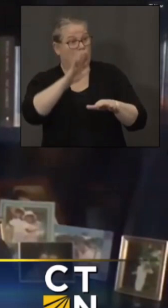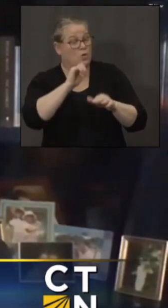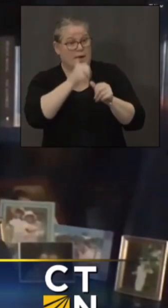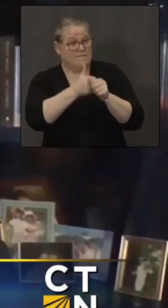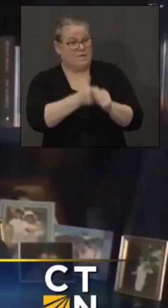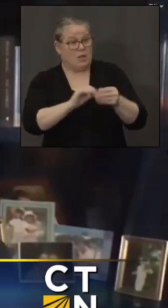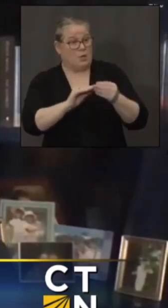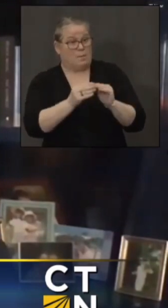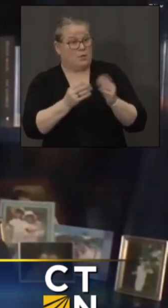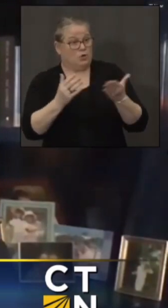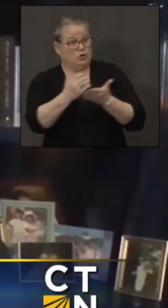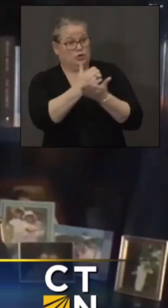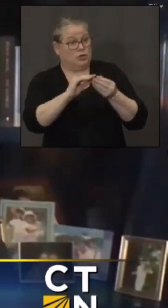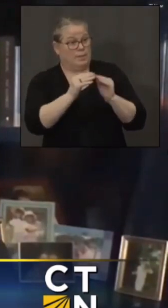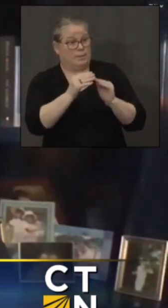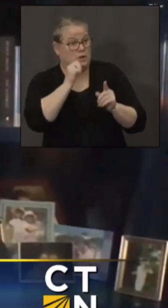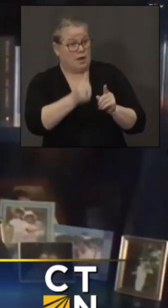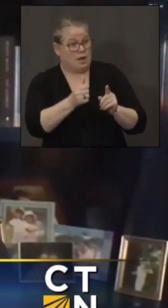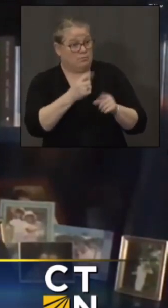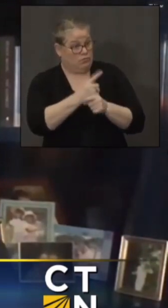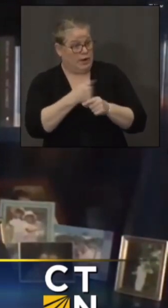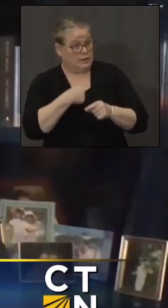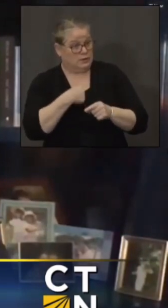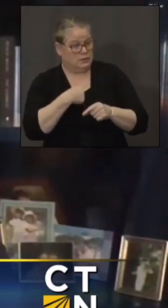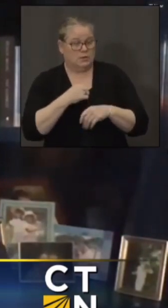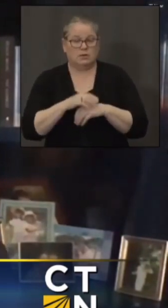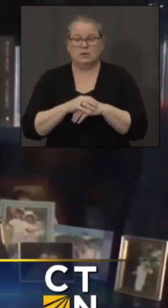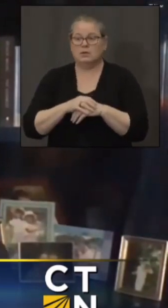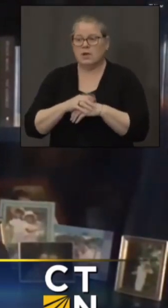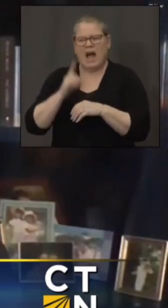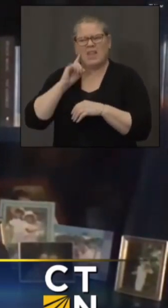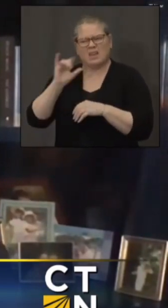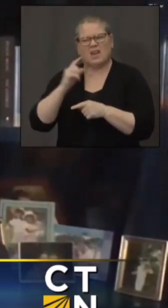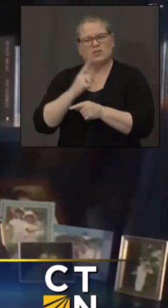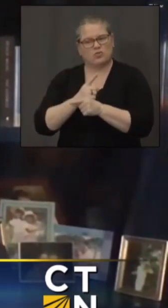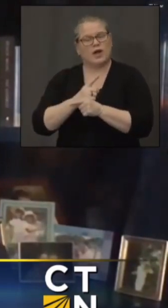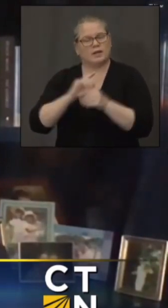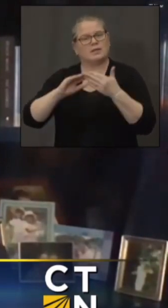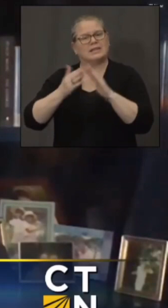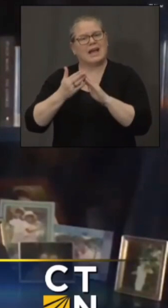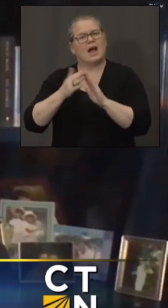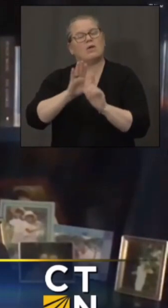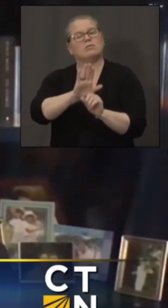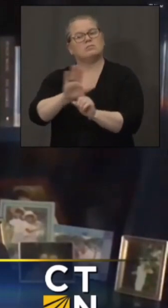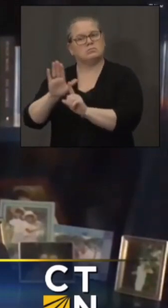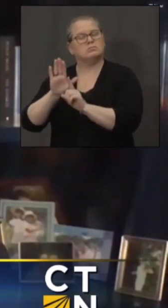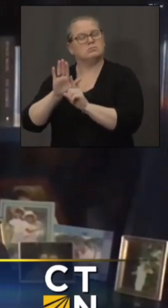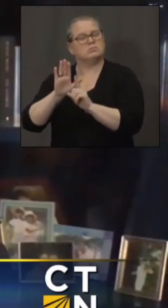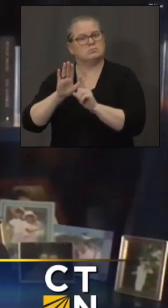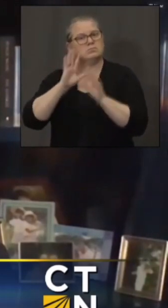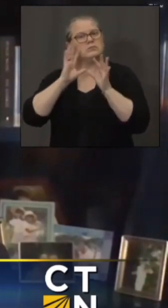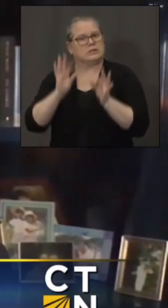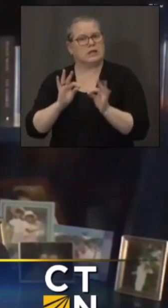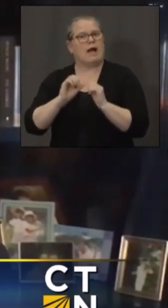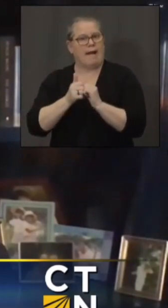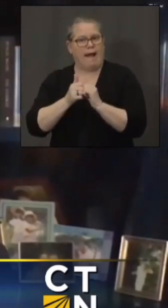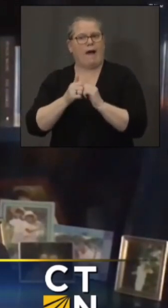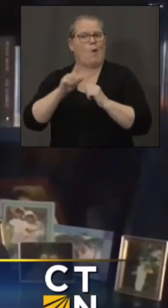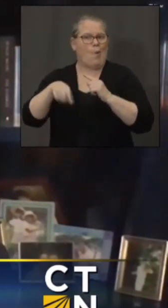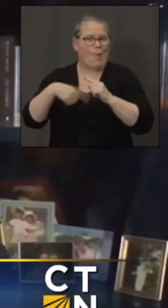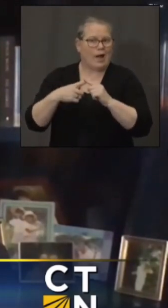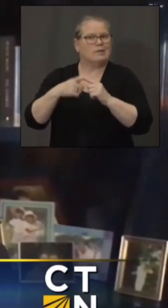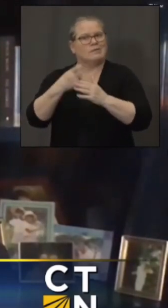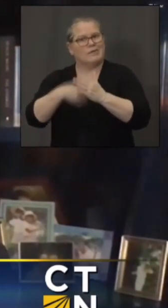think it's up to the local jurisdiction who's doing it. So probably my evidence is anecdotal. A few